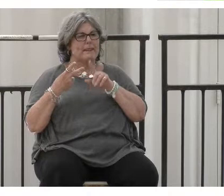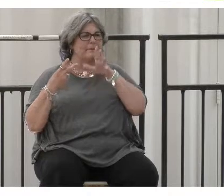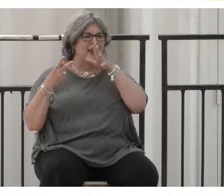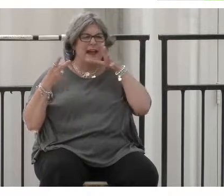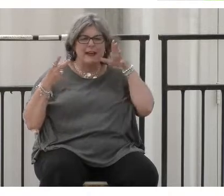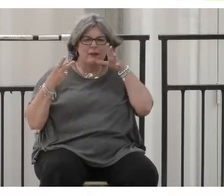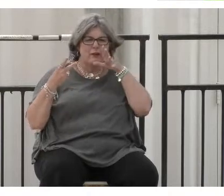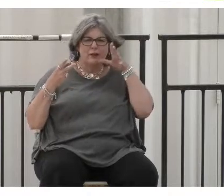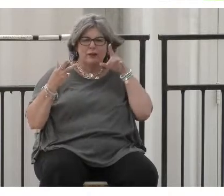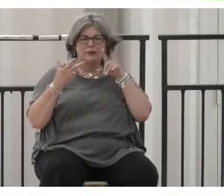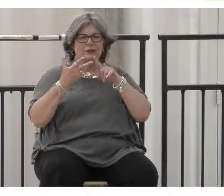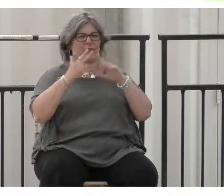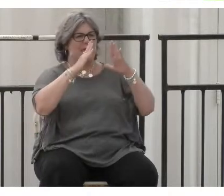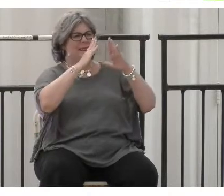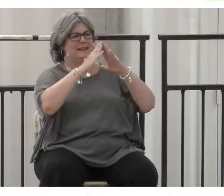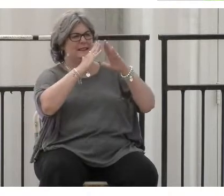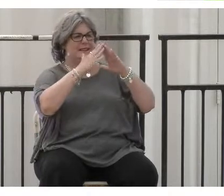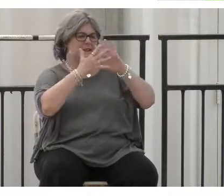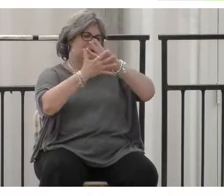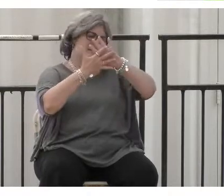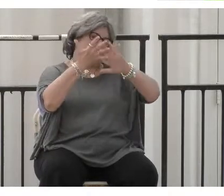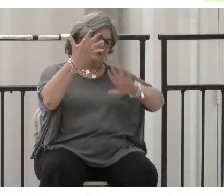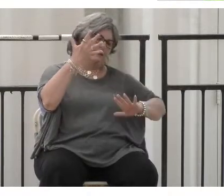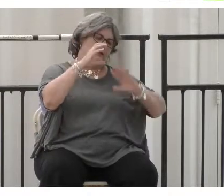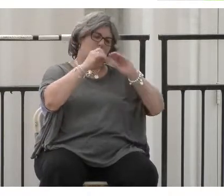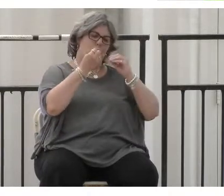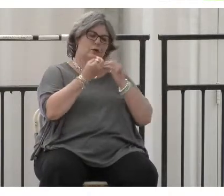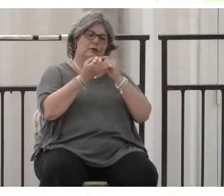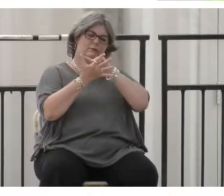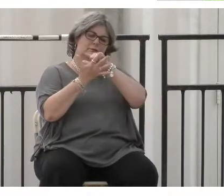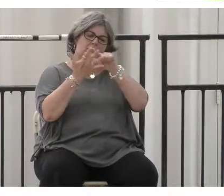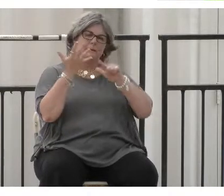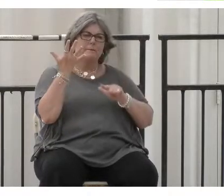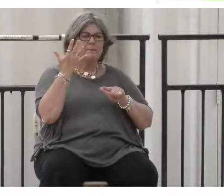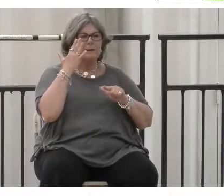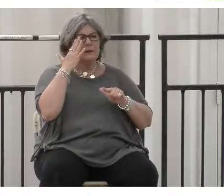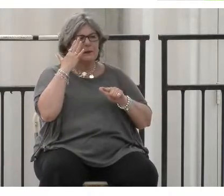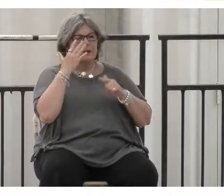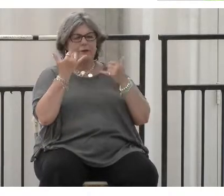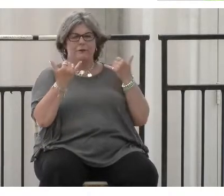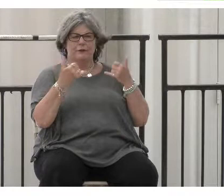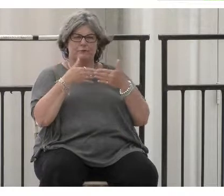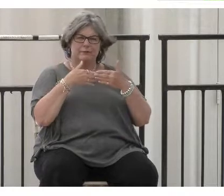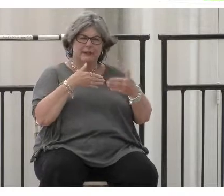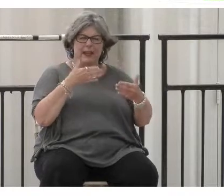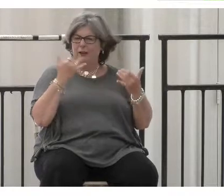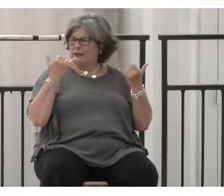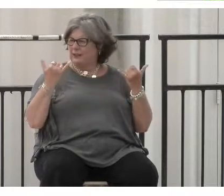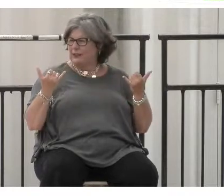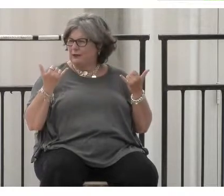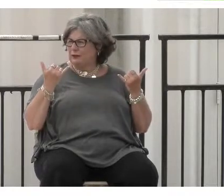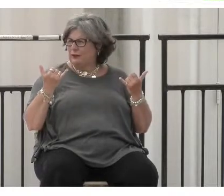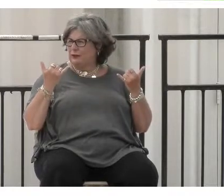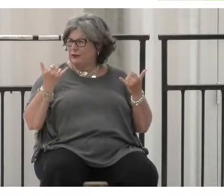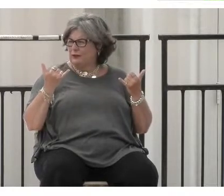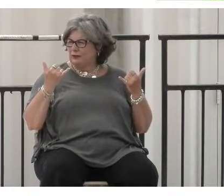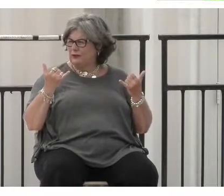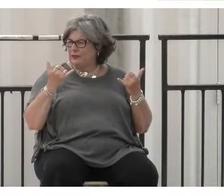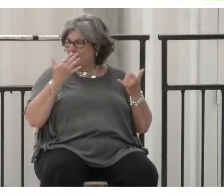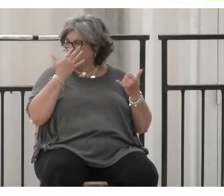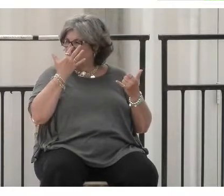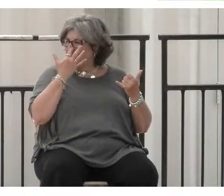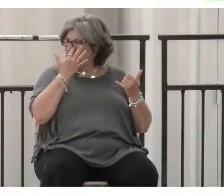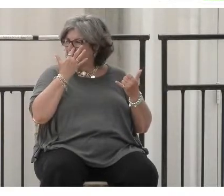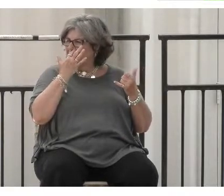agriculture, and then a city, and then urbanization. So till today, this self-sustainable